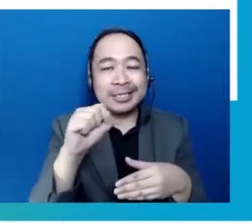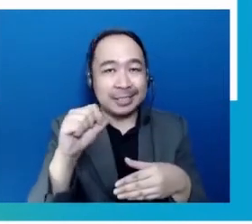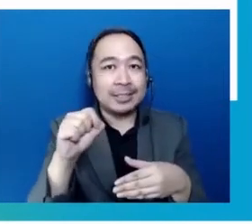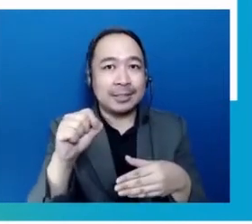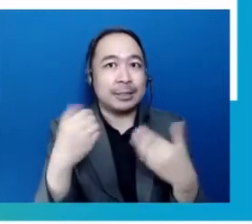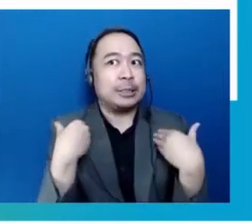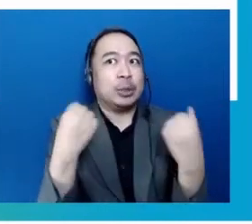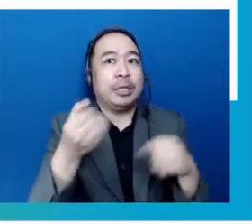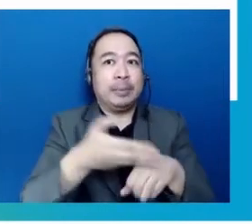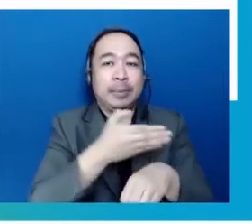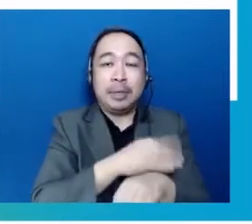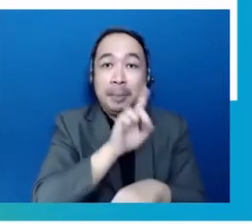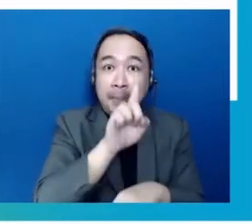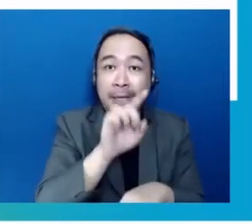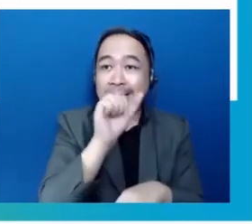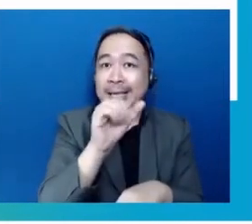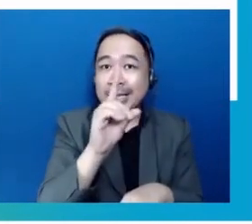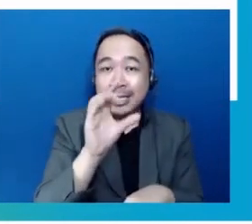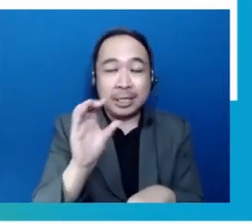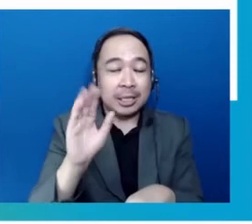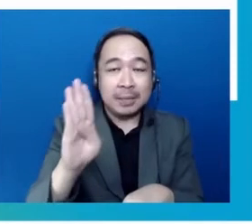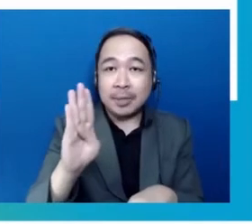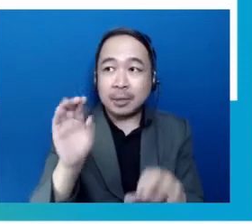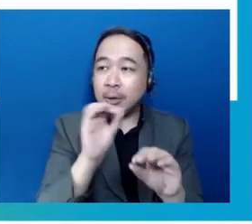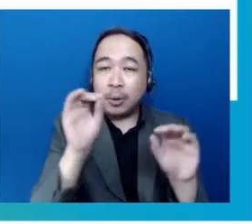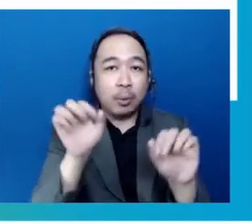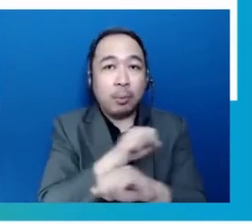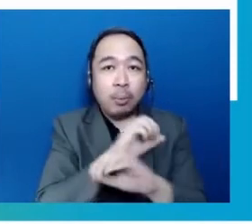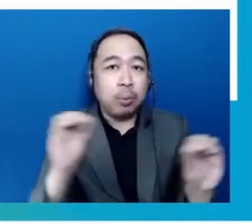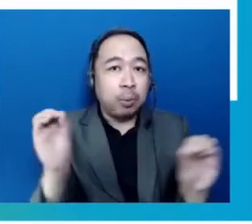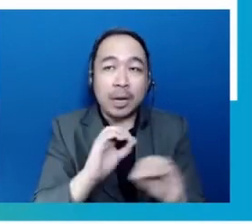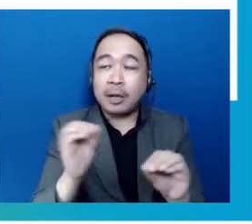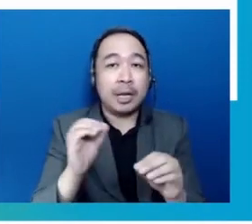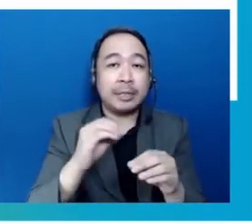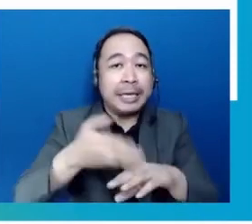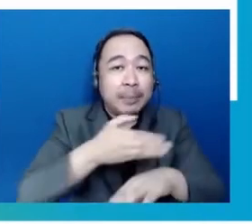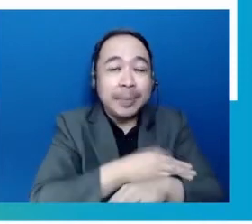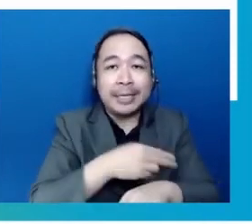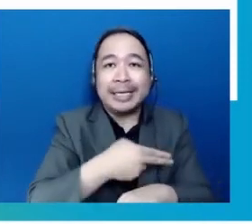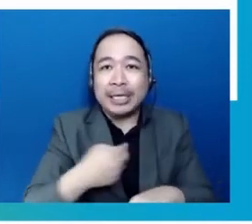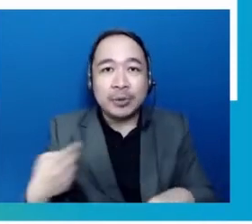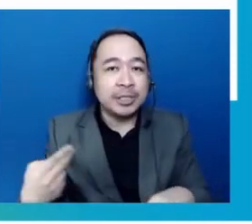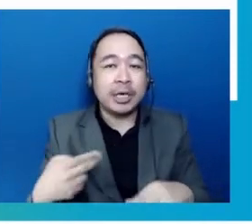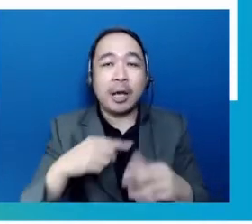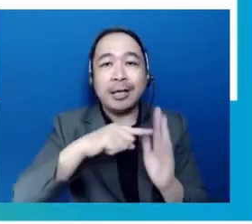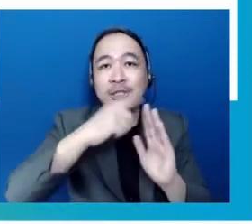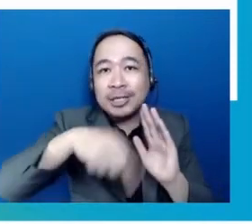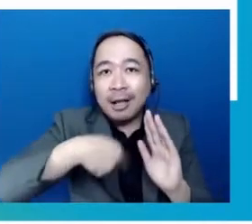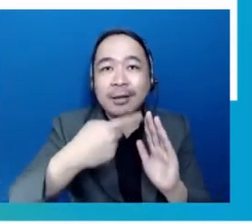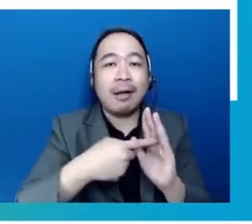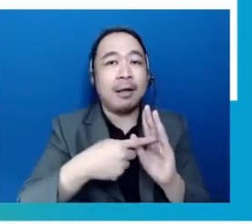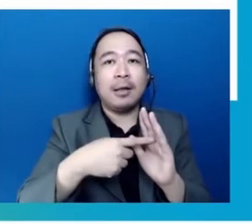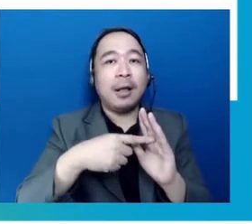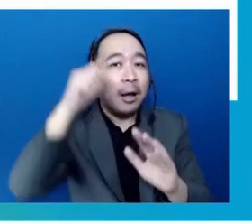been able to implement CSS use in Indonesia, India, Sri Lanka, Kyrgyzstan, and any other country. Can the